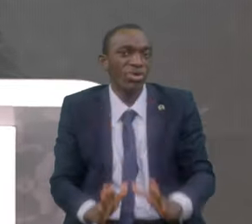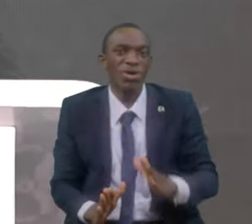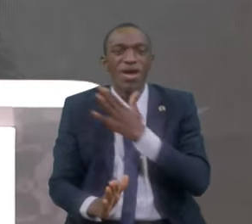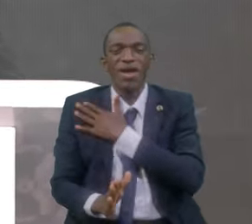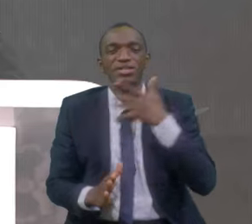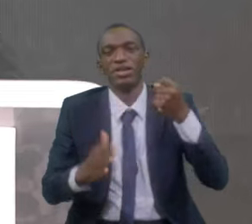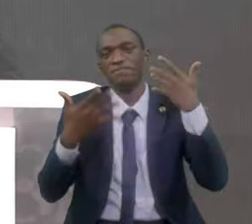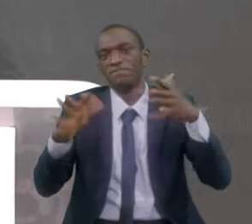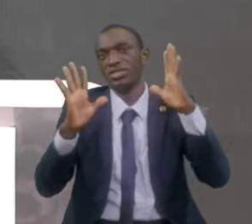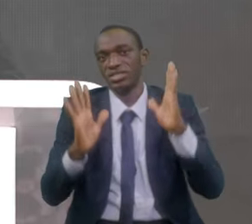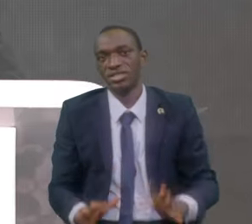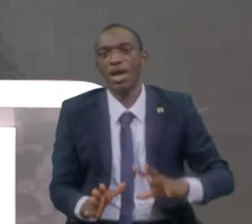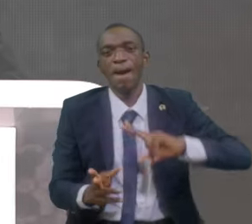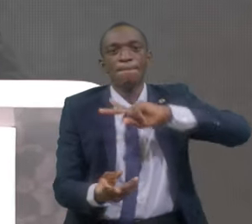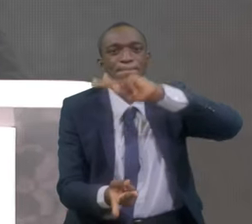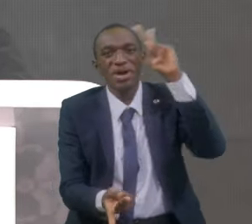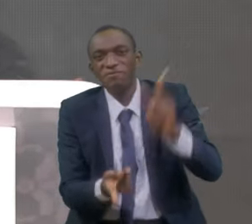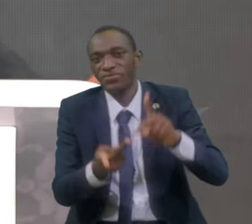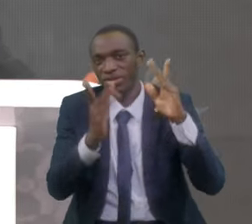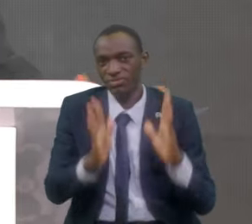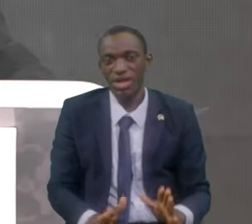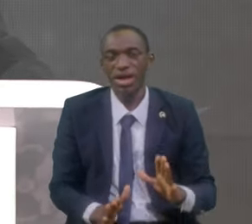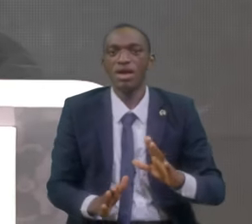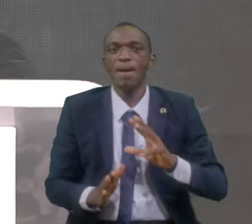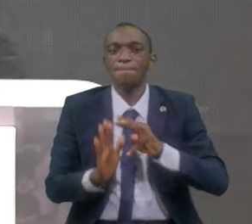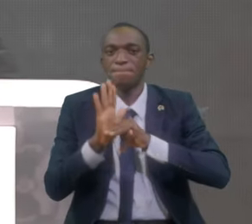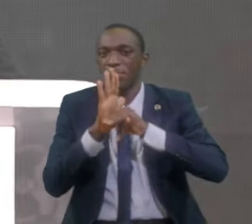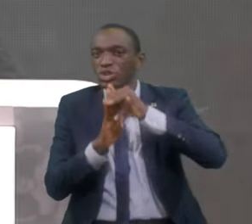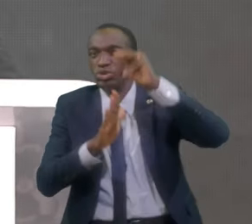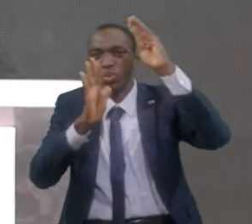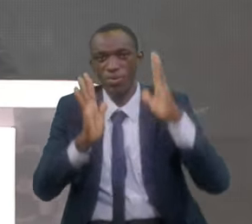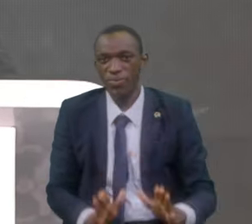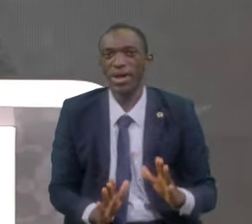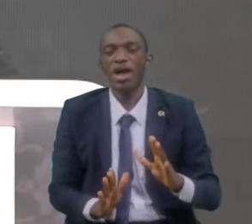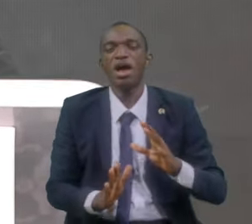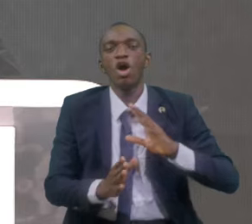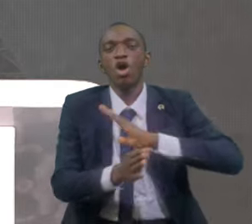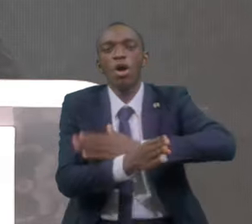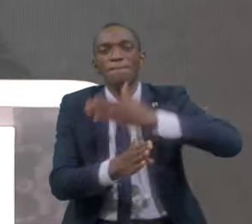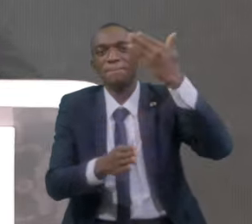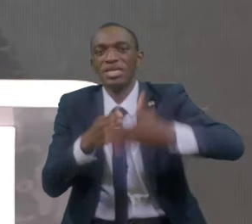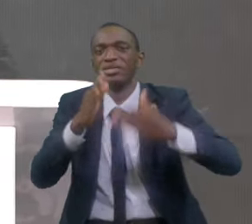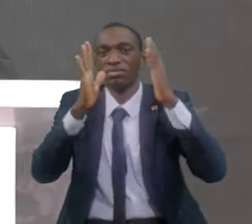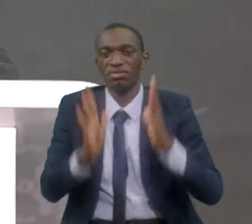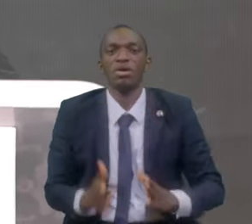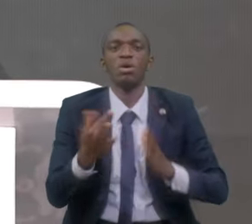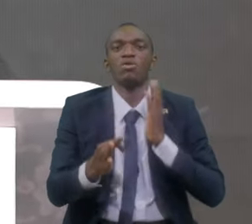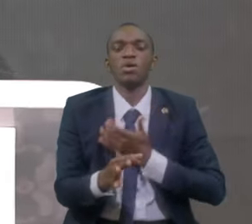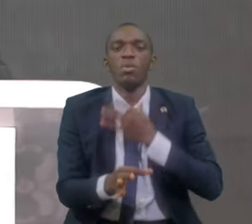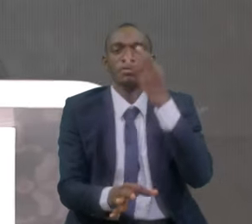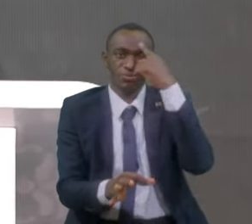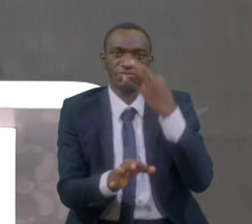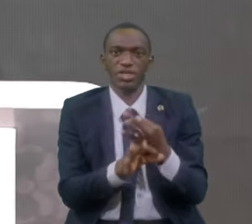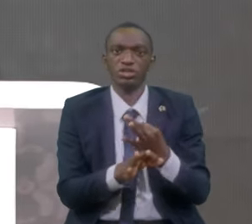perfecter, maturer, completer of our faith. Look unto Him. There's